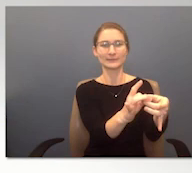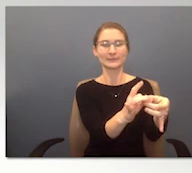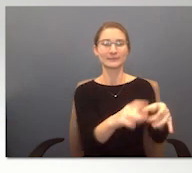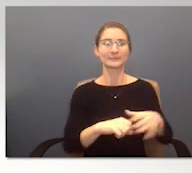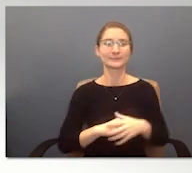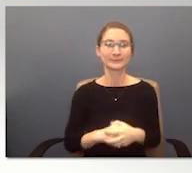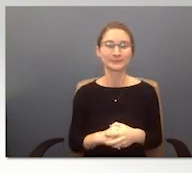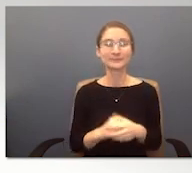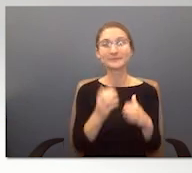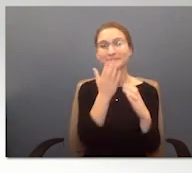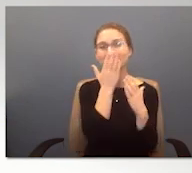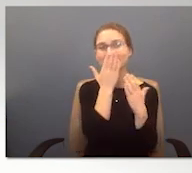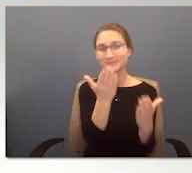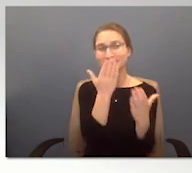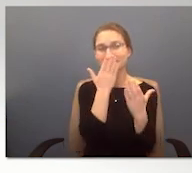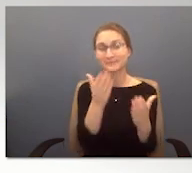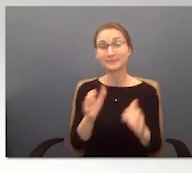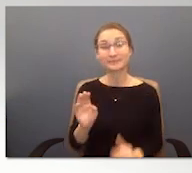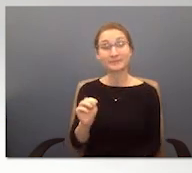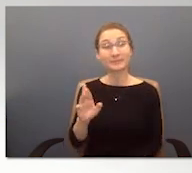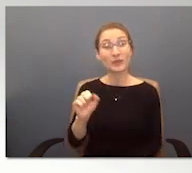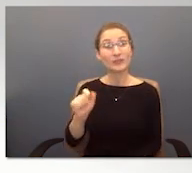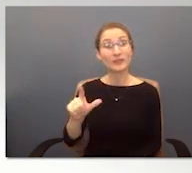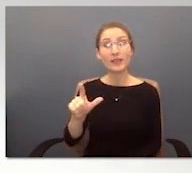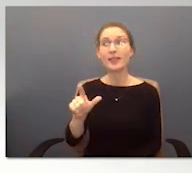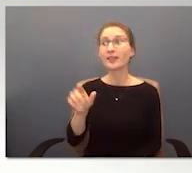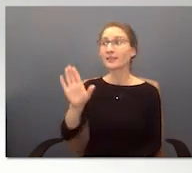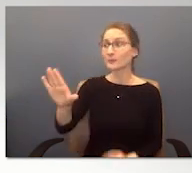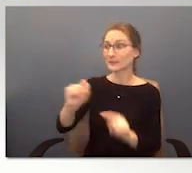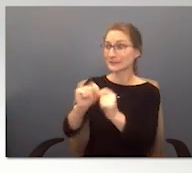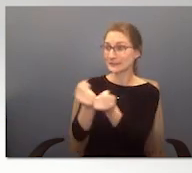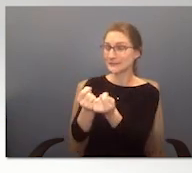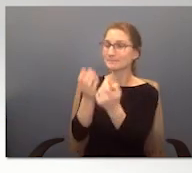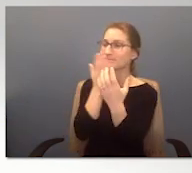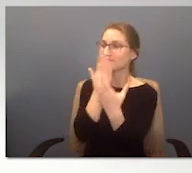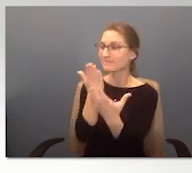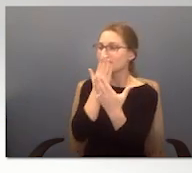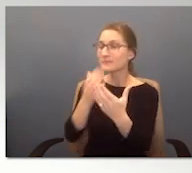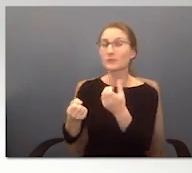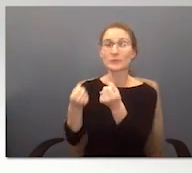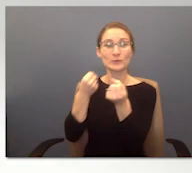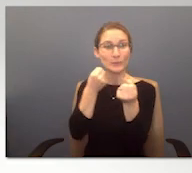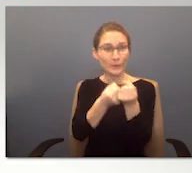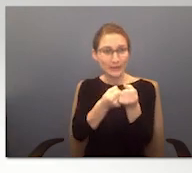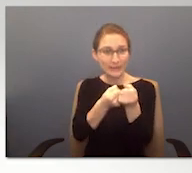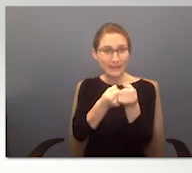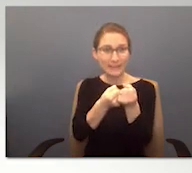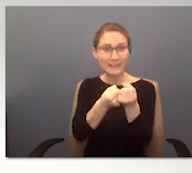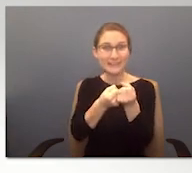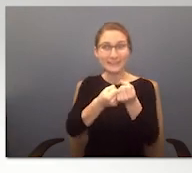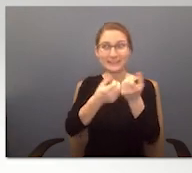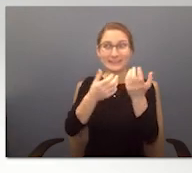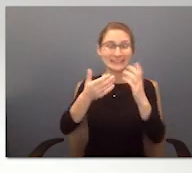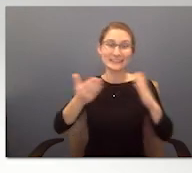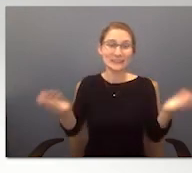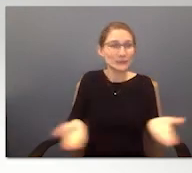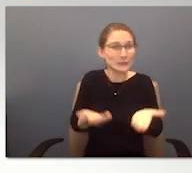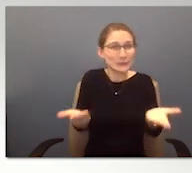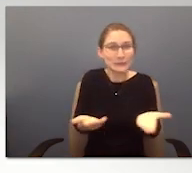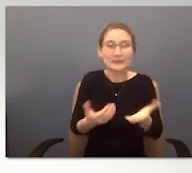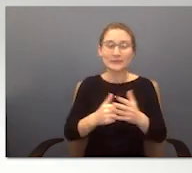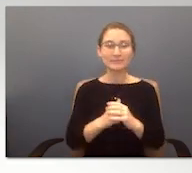you. Thank you, Marisol and team, for supporting us here.